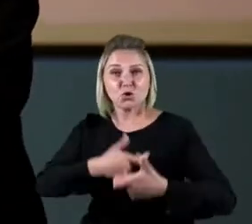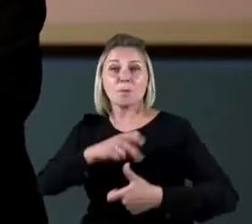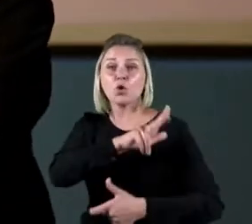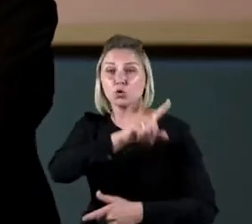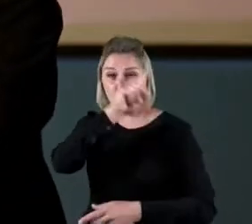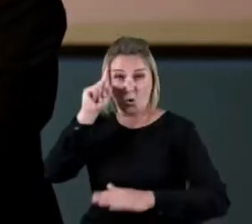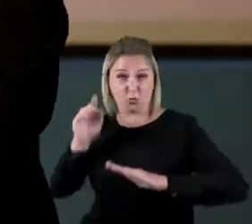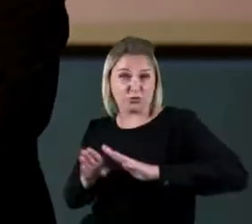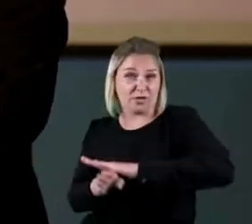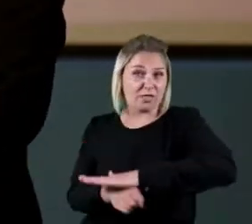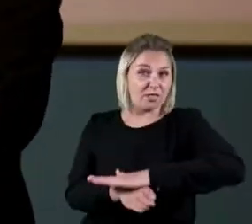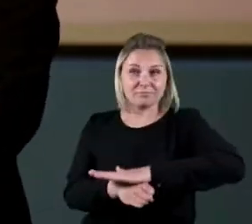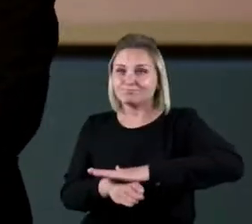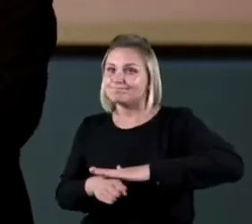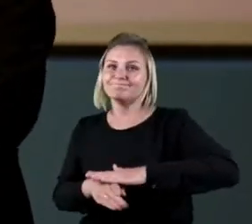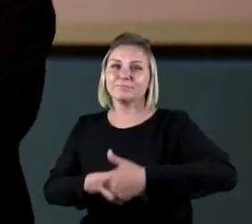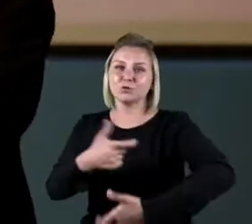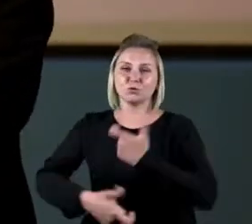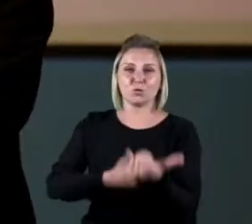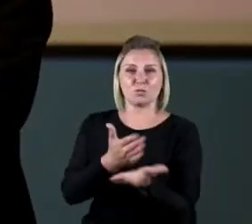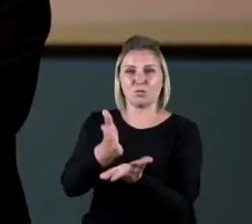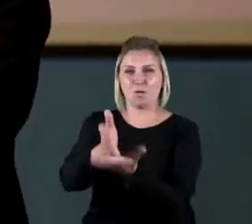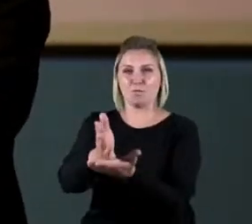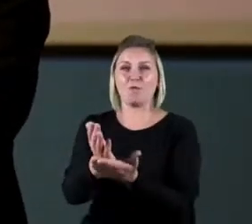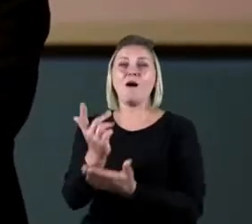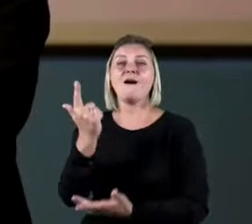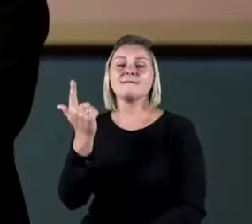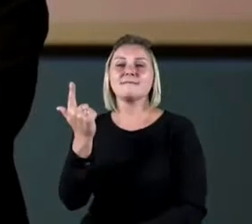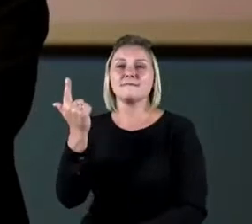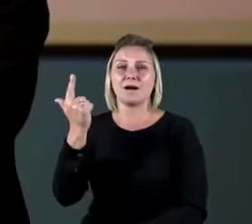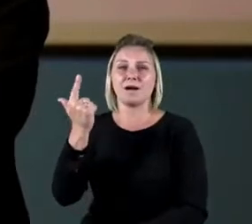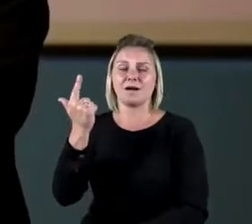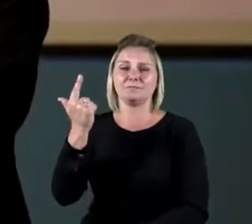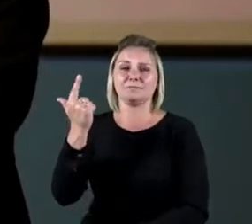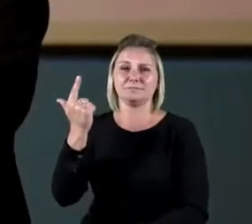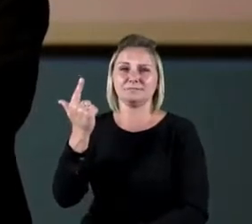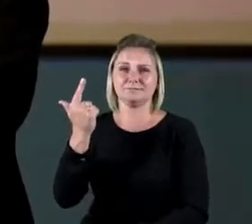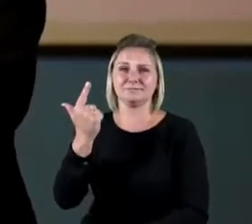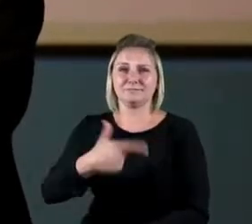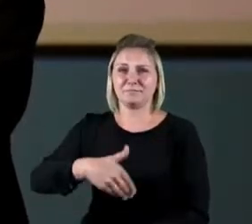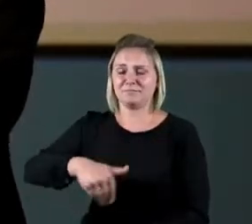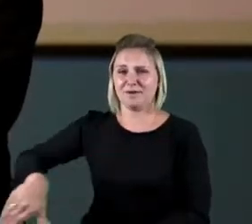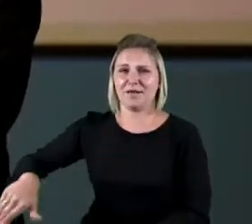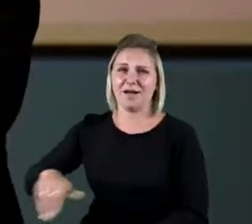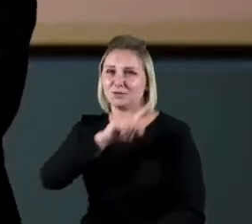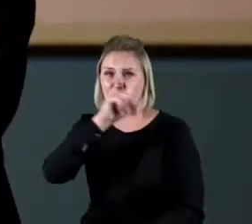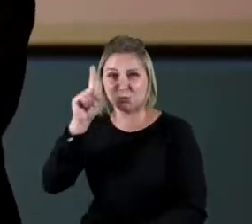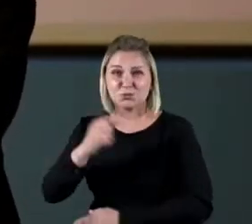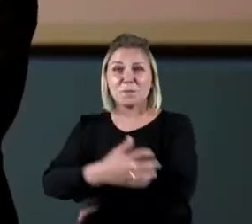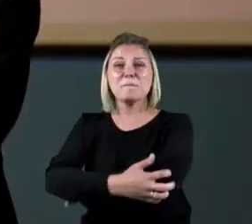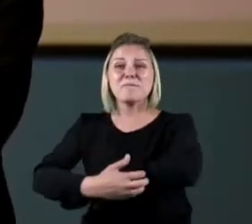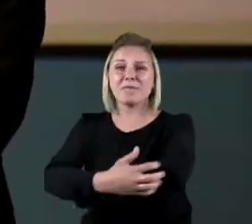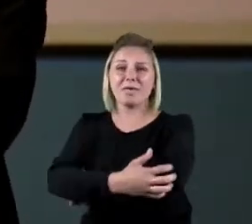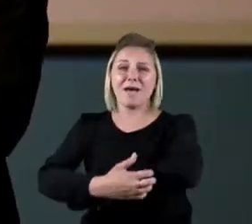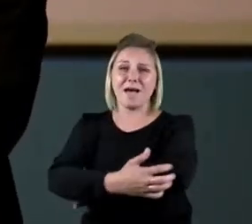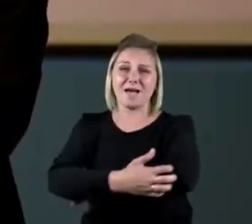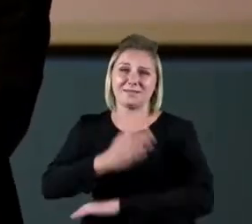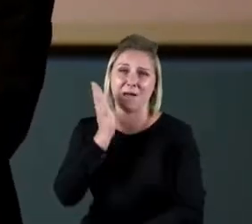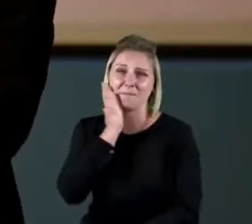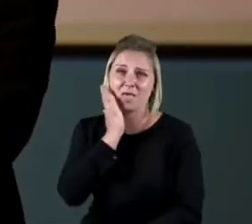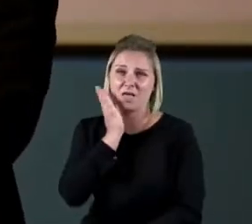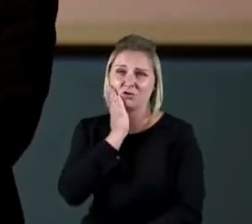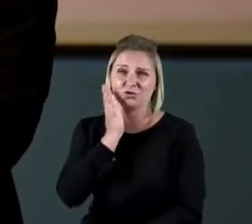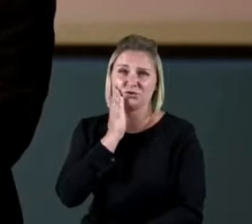than 2.3 billion people today is living in poverty. That is the real challenge that we have. And